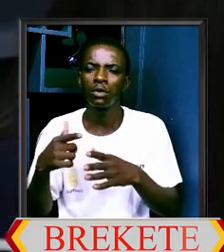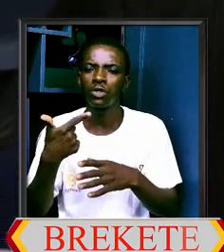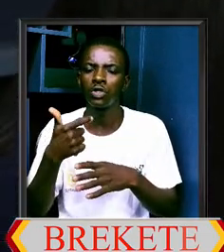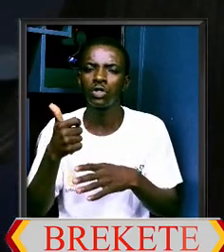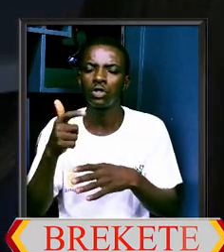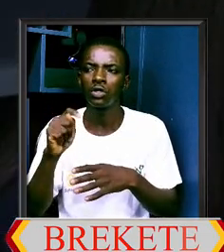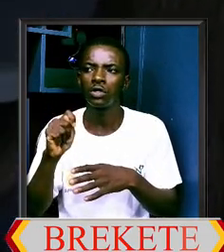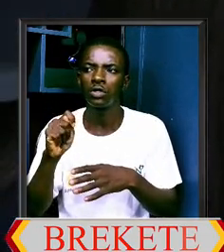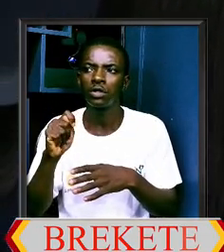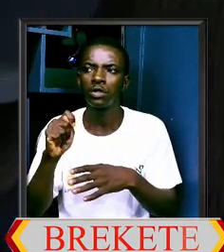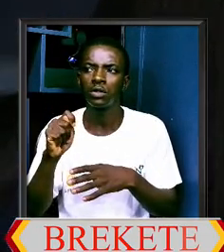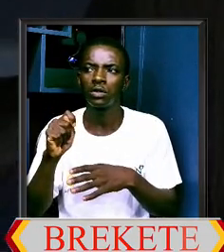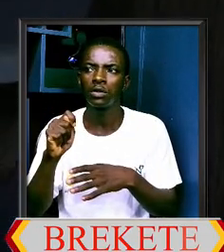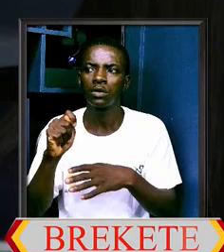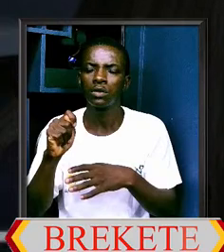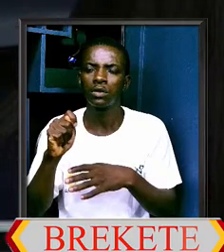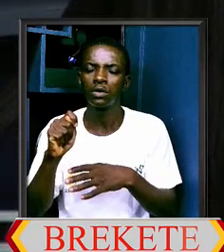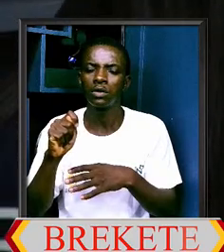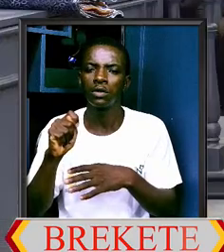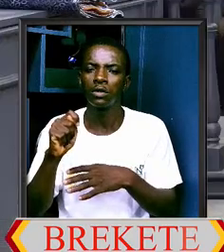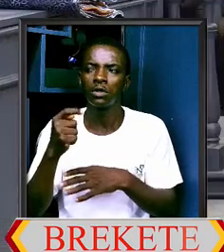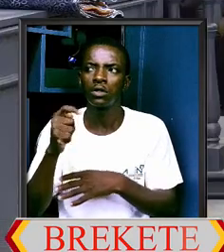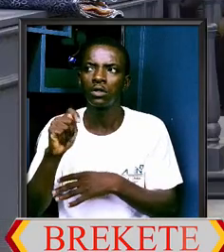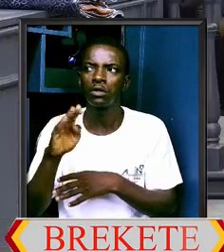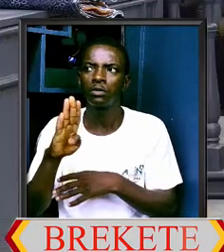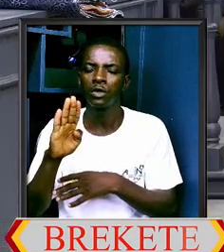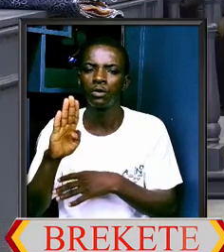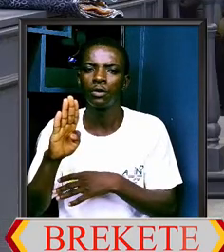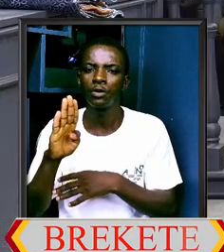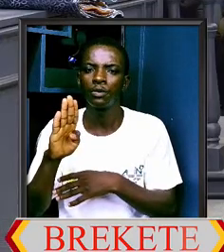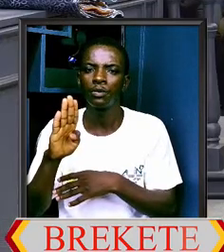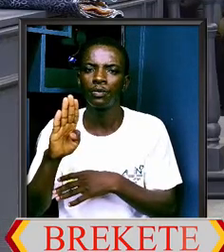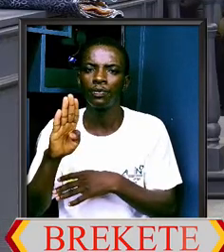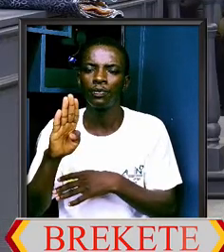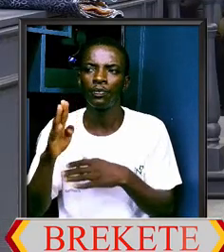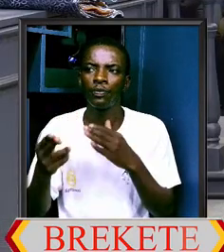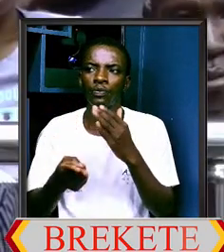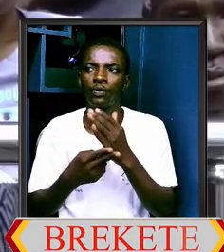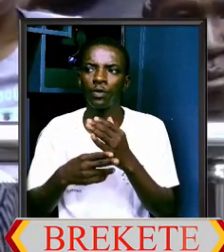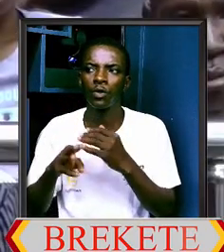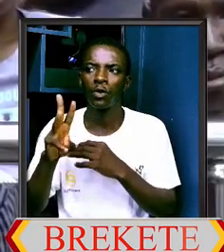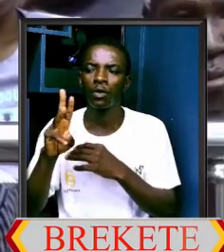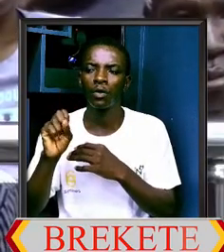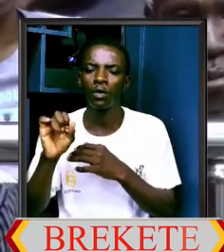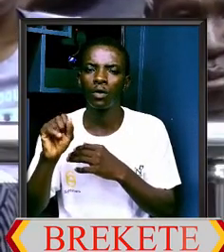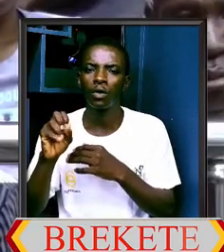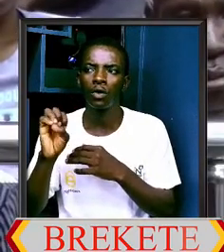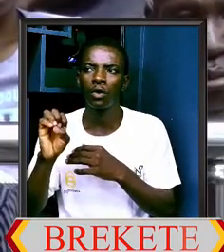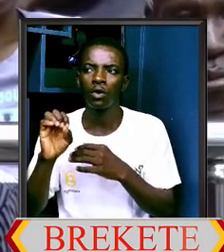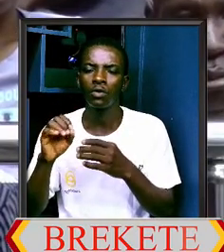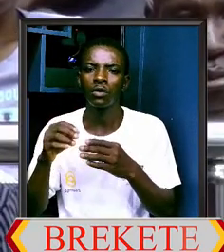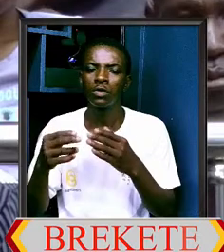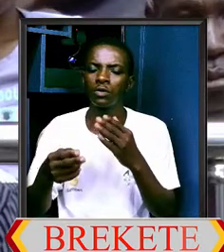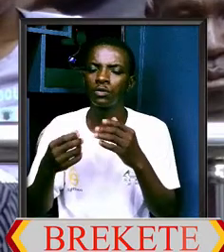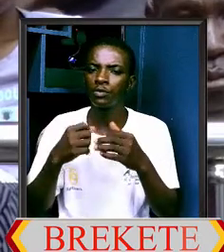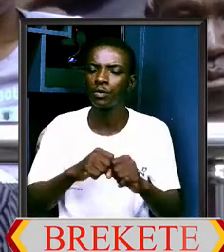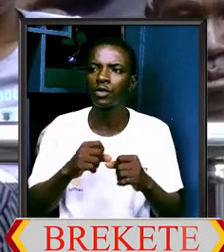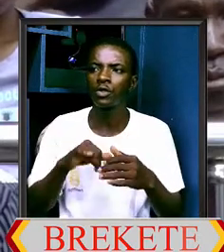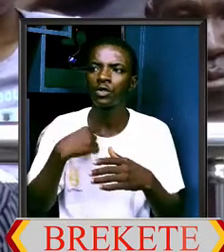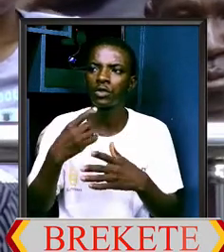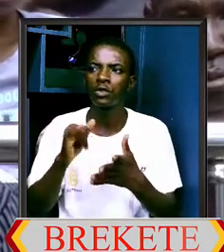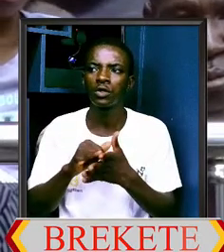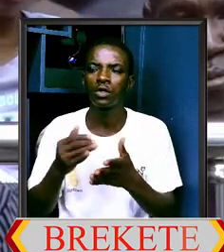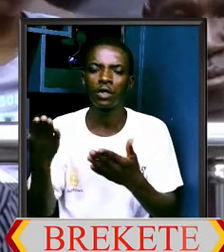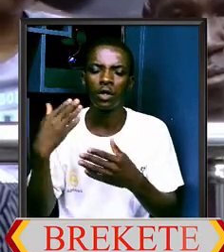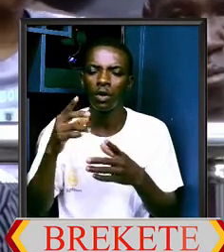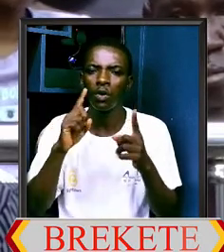GTB Bank at Use. So which of the branches at Use? It's Use Market, sir. That is my branch. So and I say,